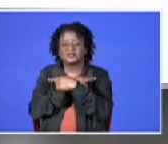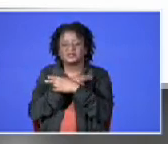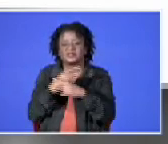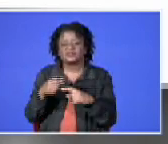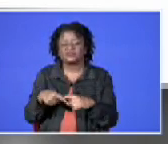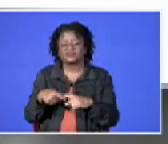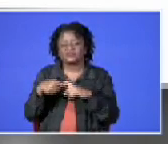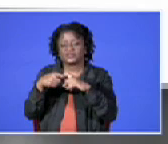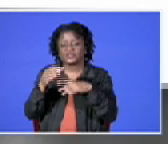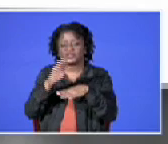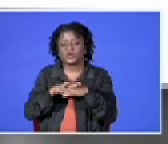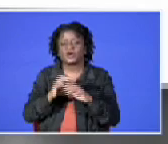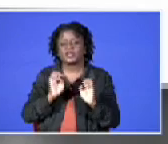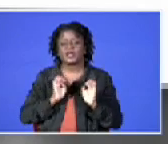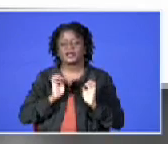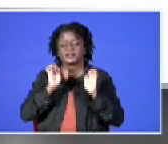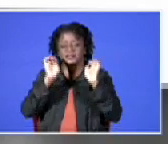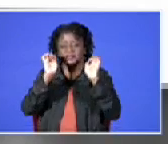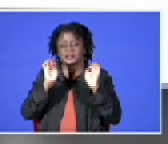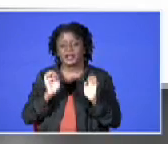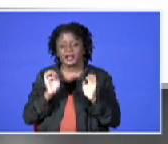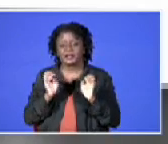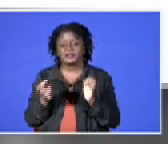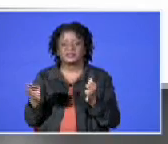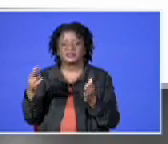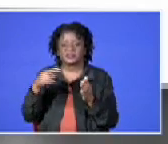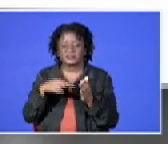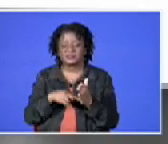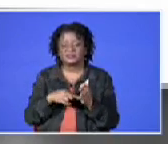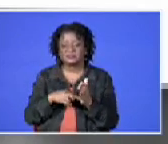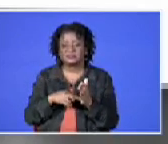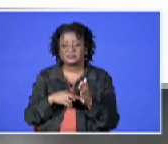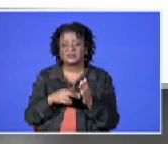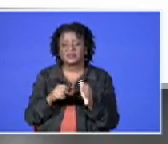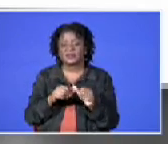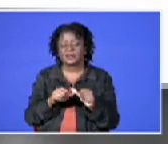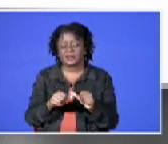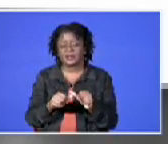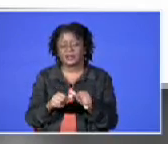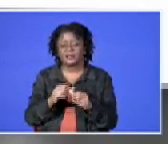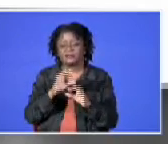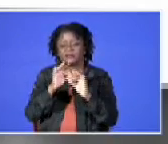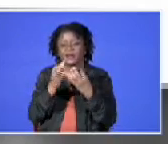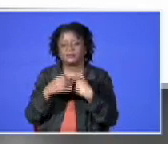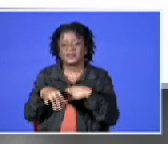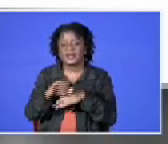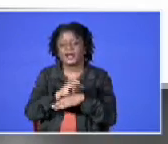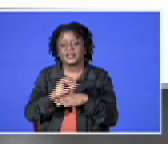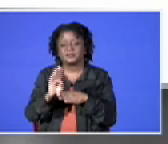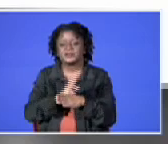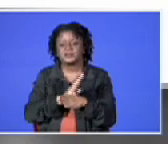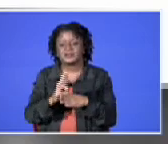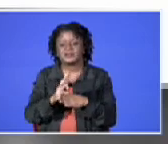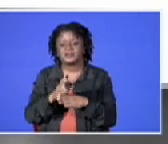exercise. Resuming Family Island businesses and worship services with strict social distancing is a part of Phase